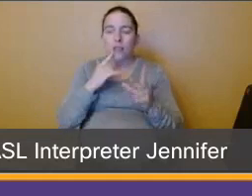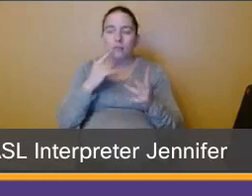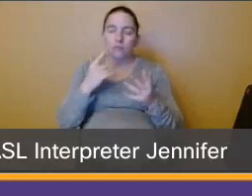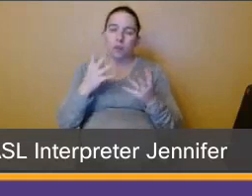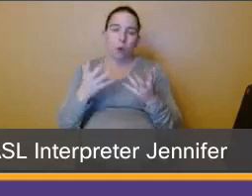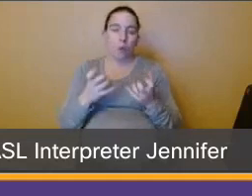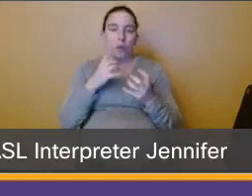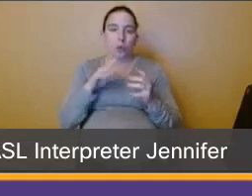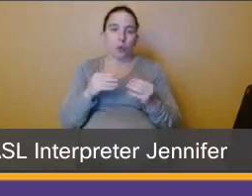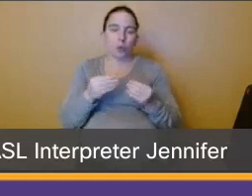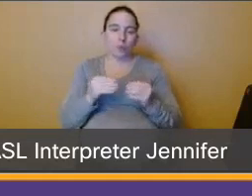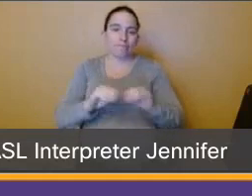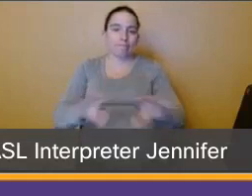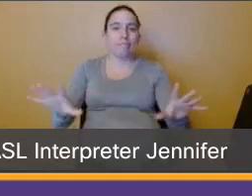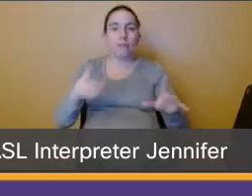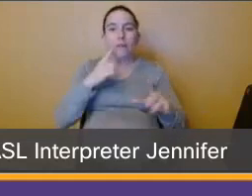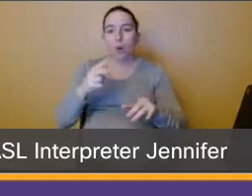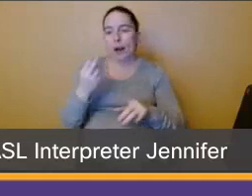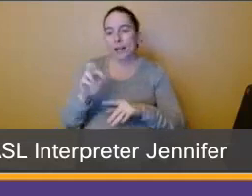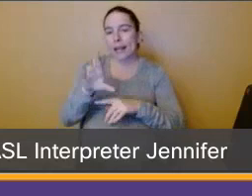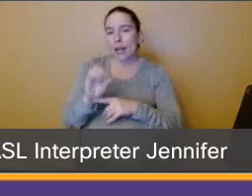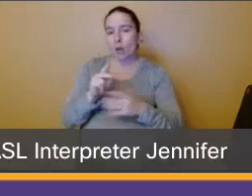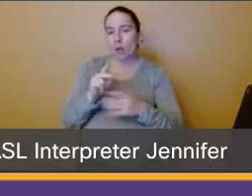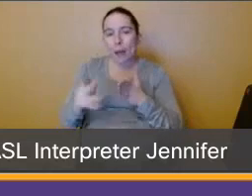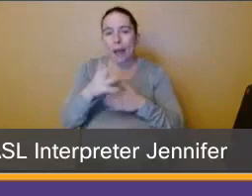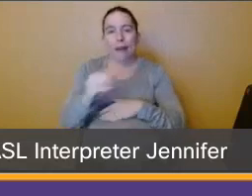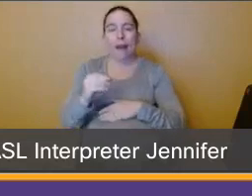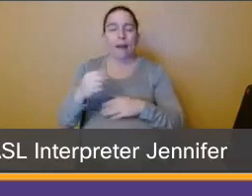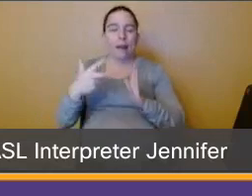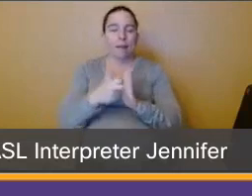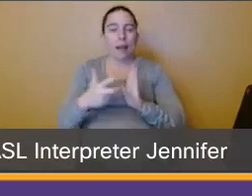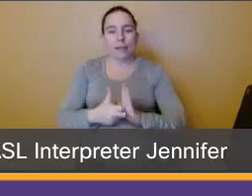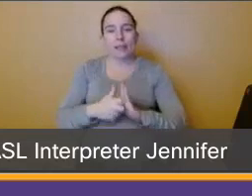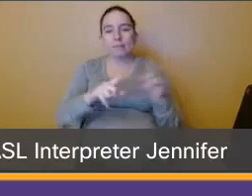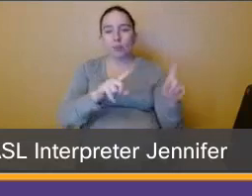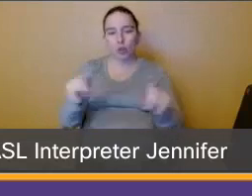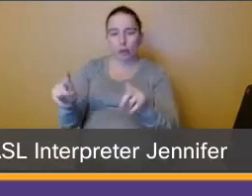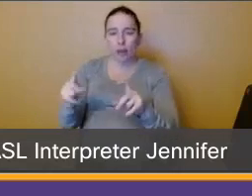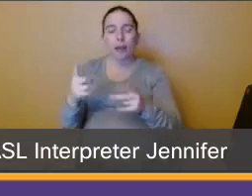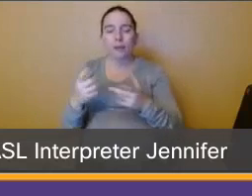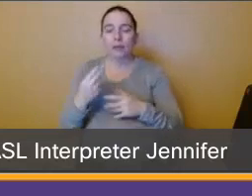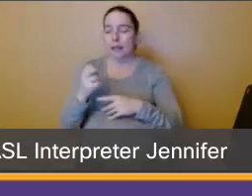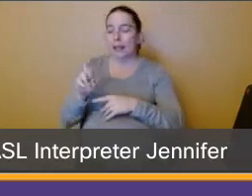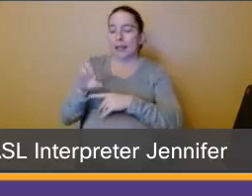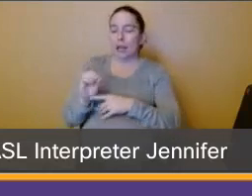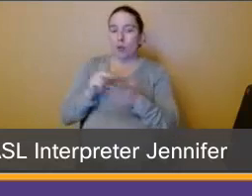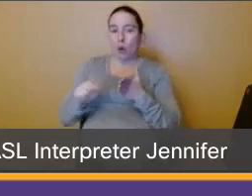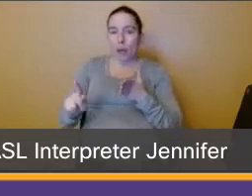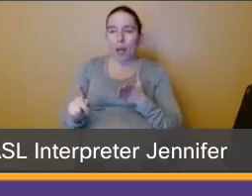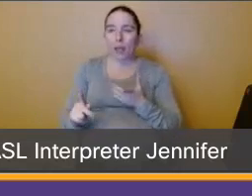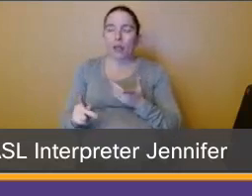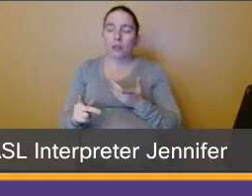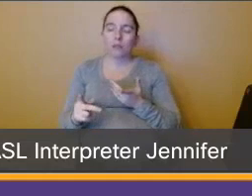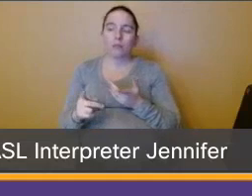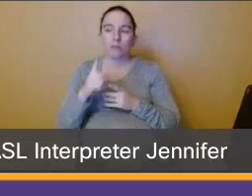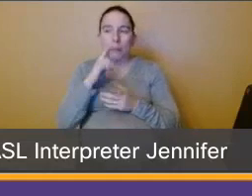performance, the Heroes Pay and the vaccine surveys, so that, again, the Heroes Pay one, since it says of a